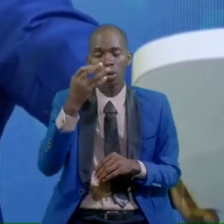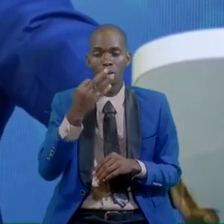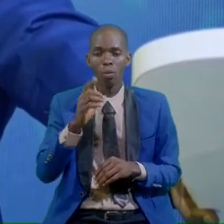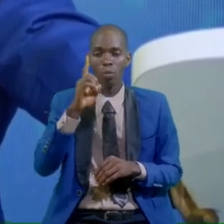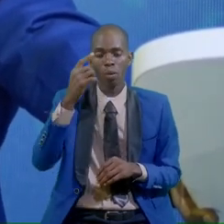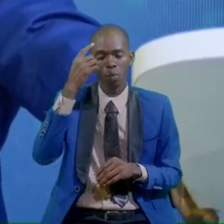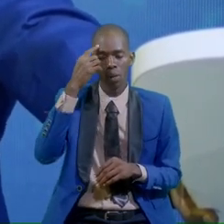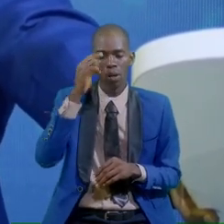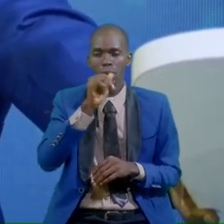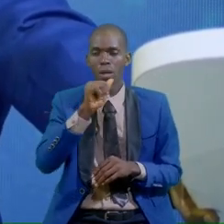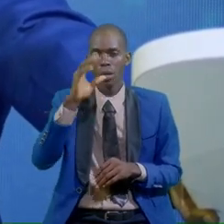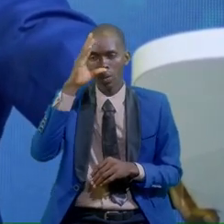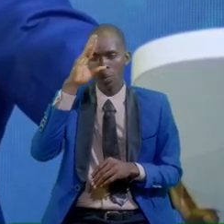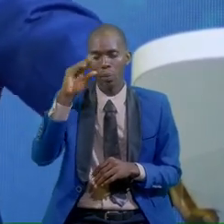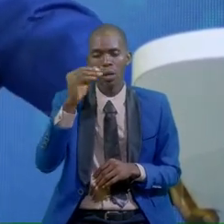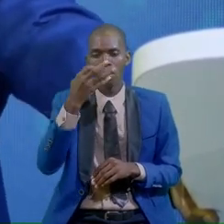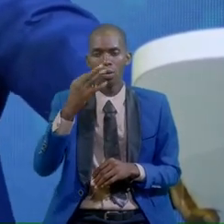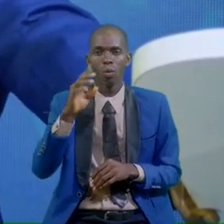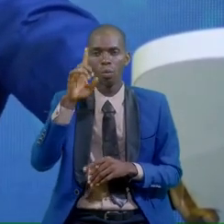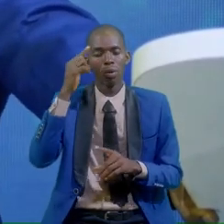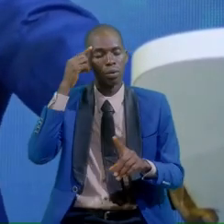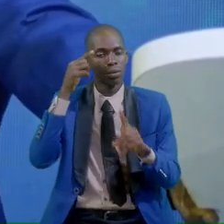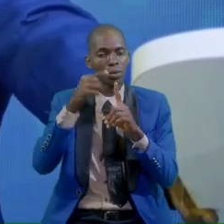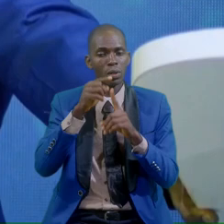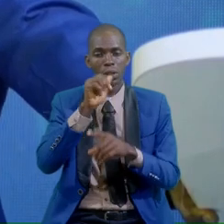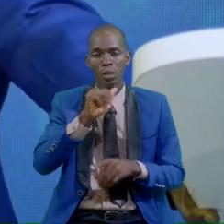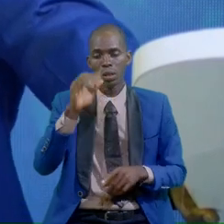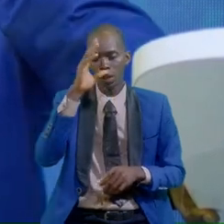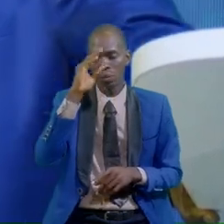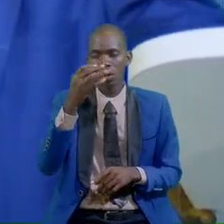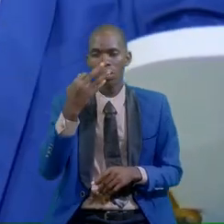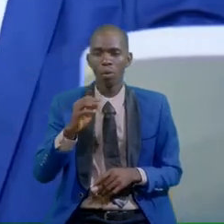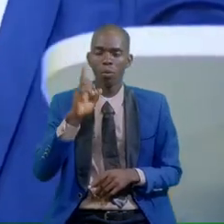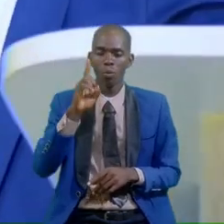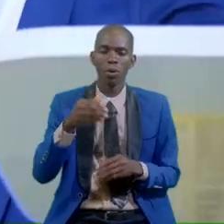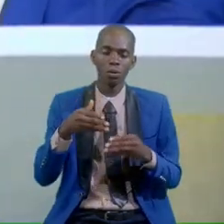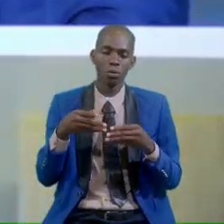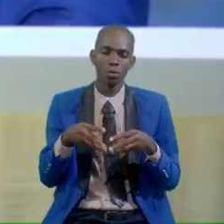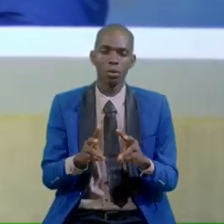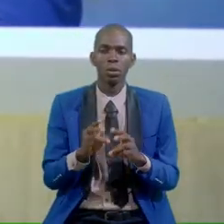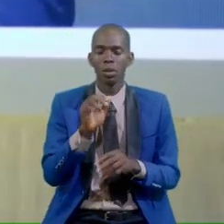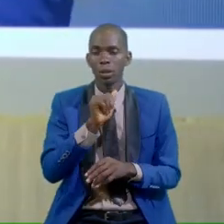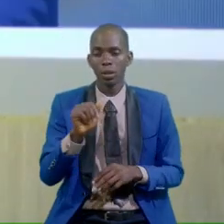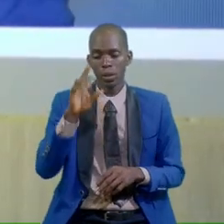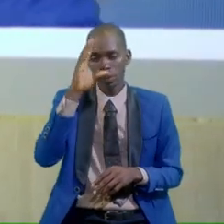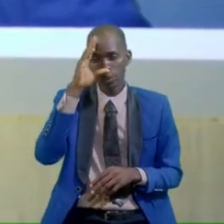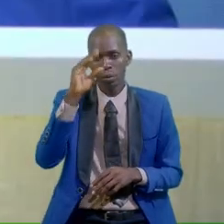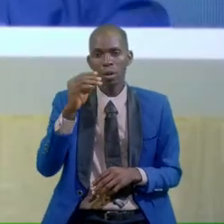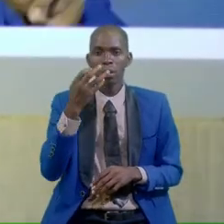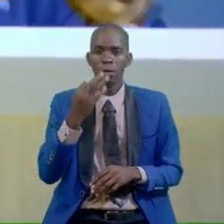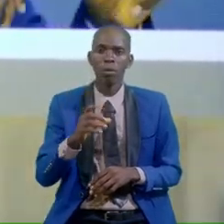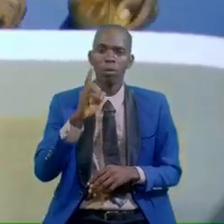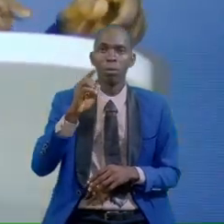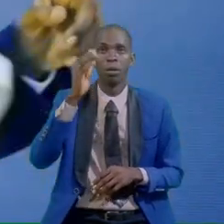a man of one ministry, a man of one direction, a man of one destiny,